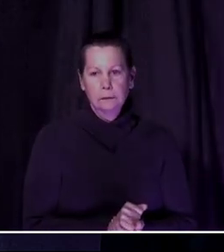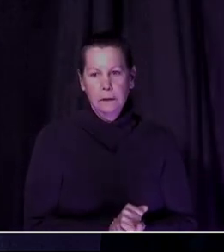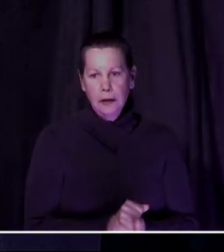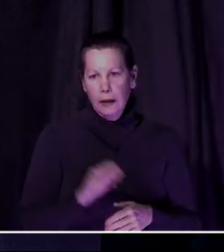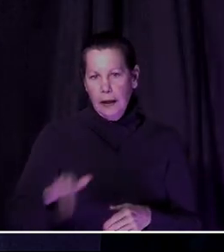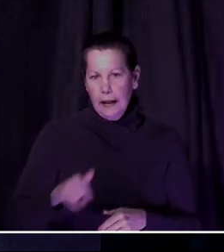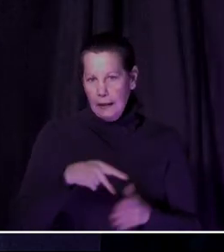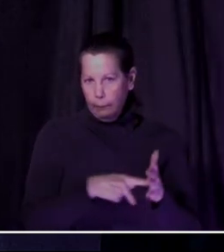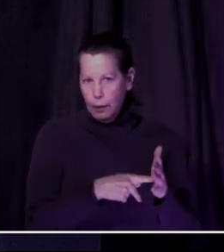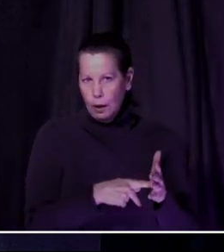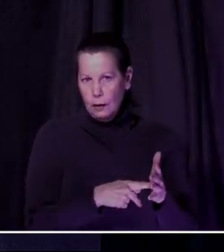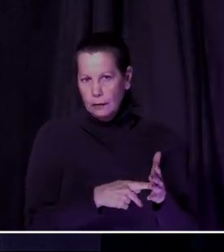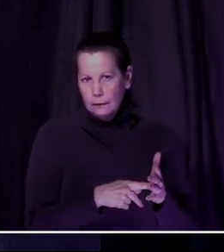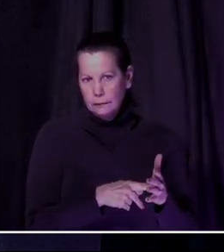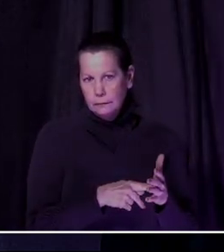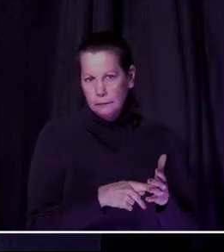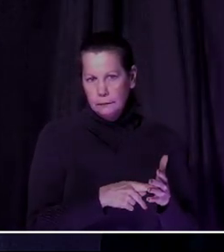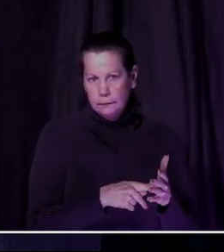yet Paul